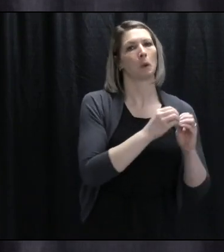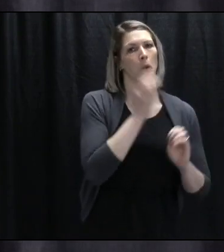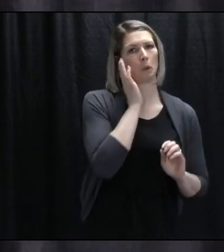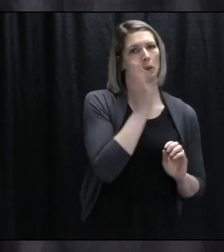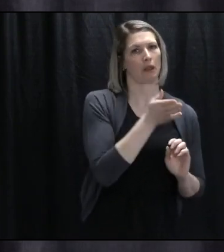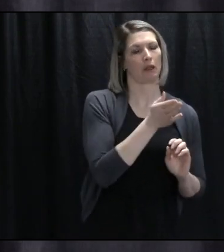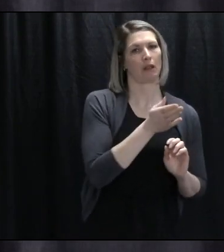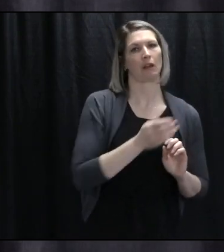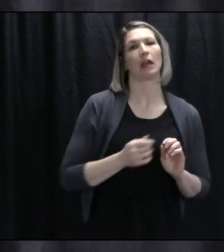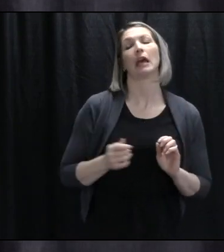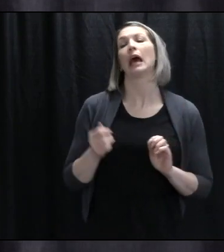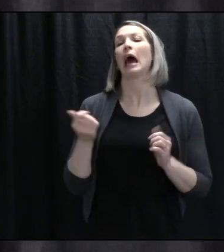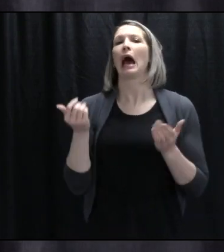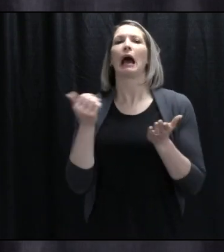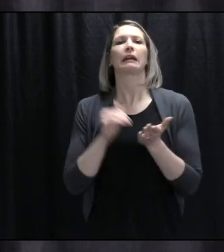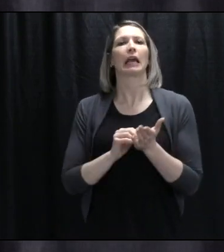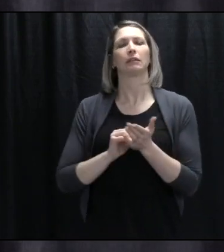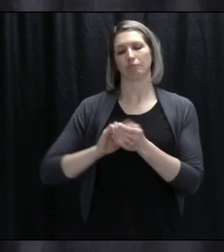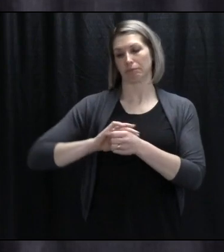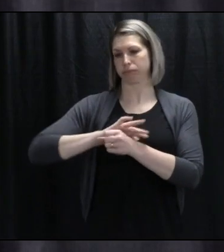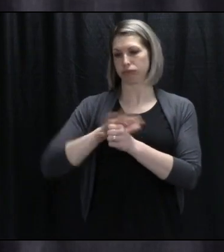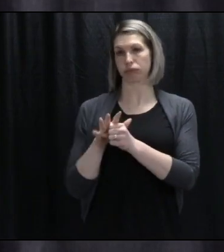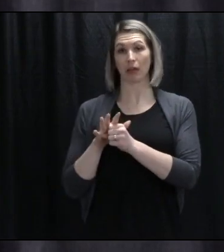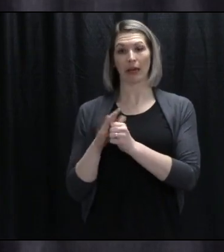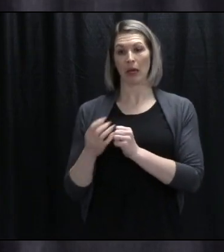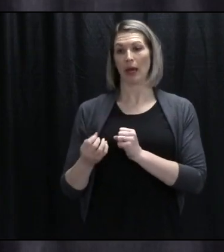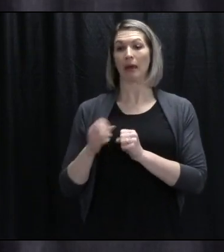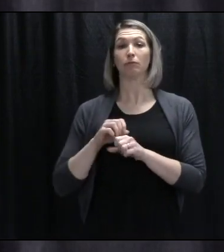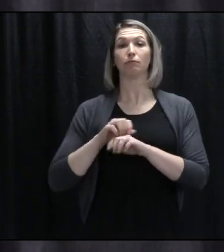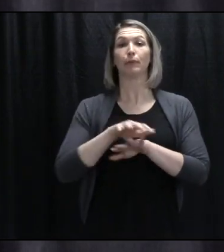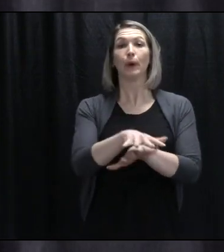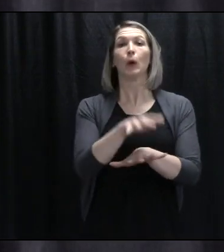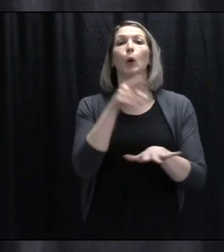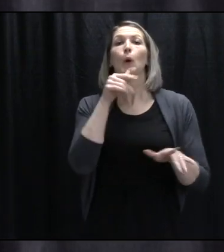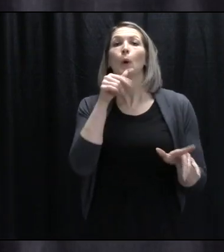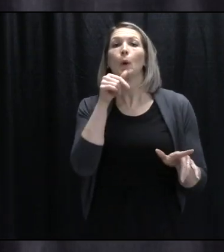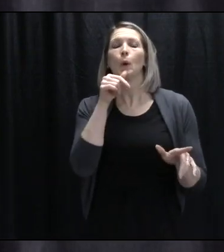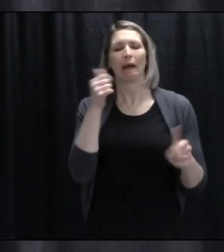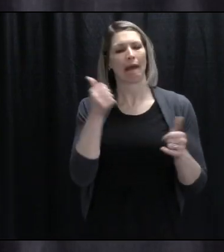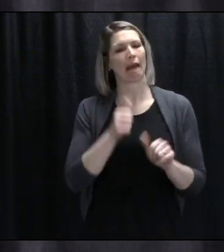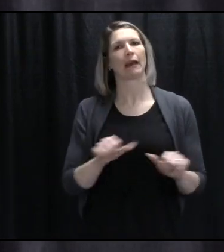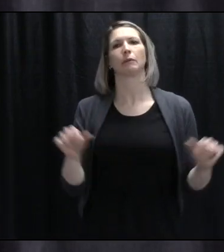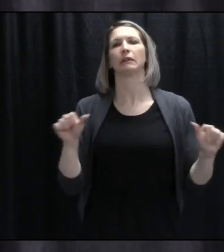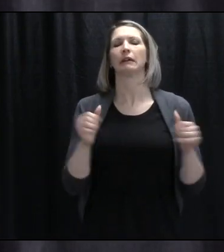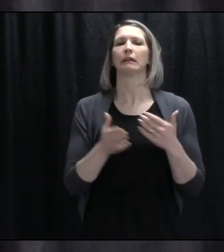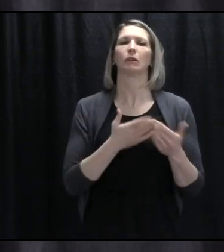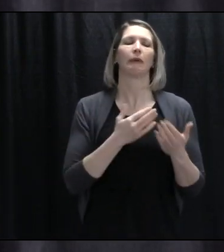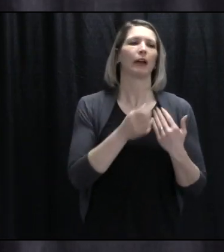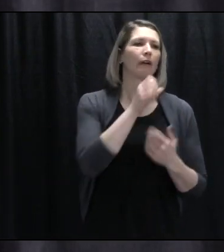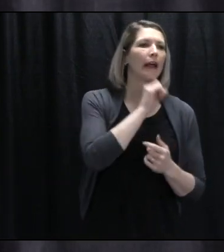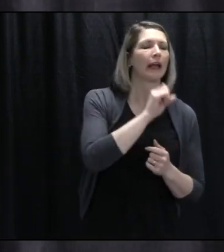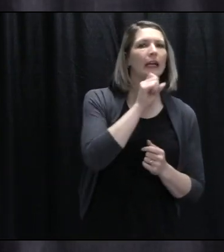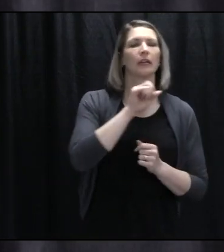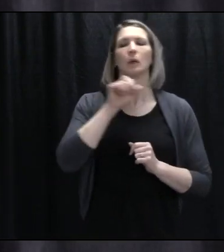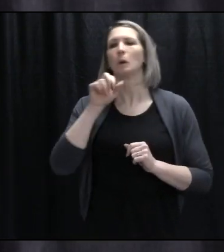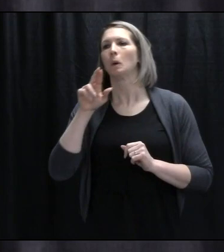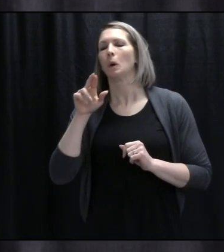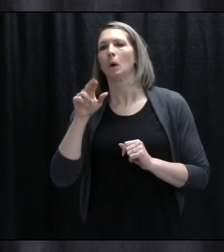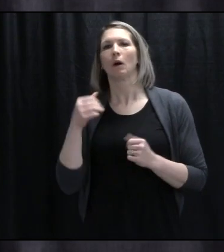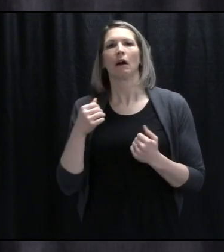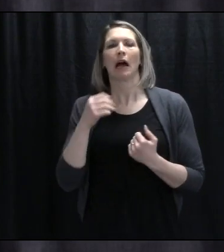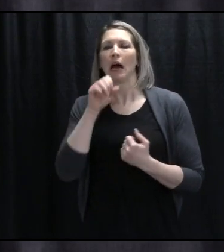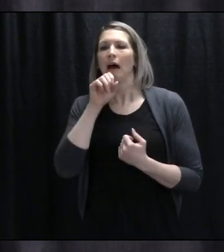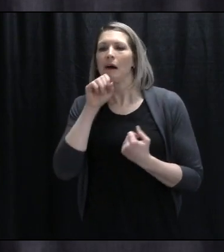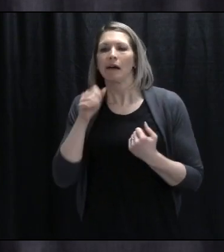location. This is a stark reminder that we must remain vigilant to help prevent further spread within our communities.